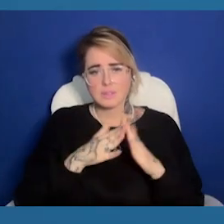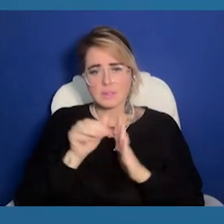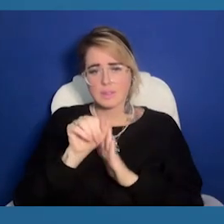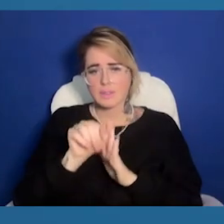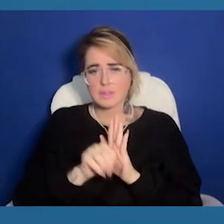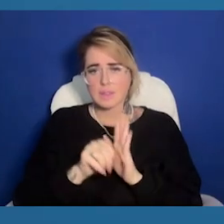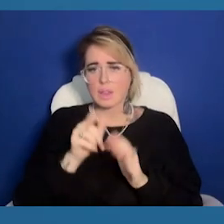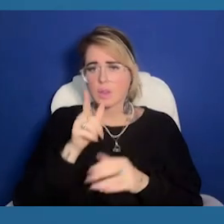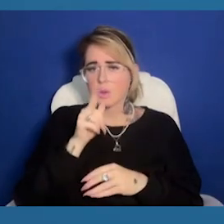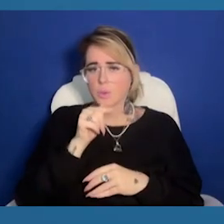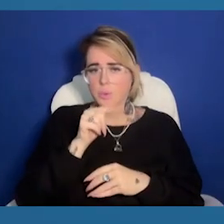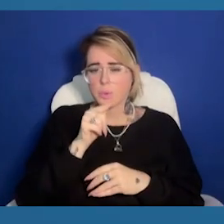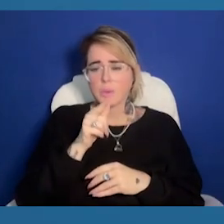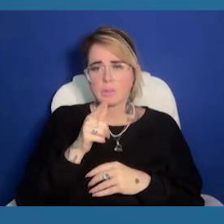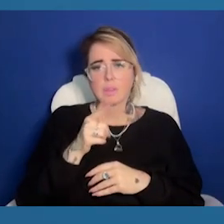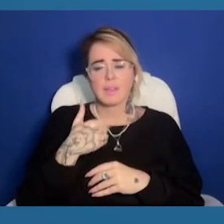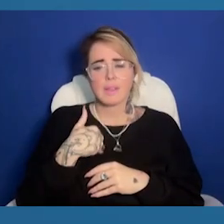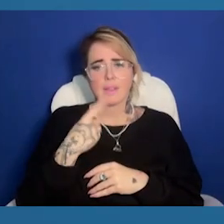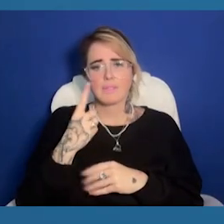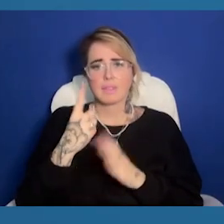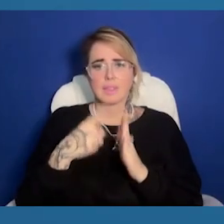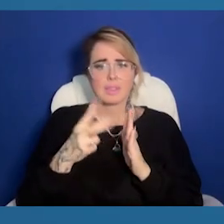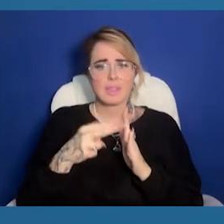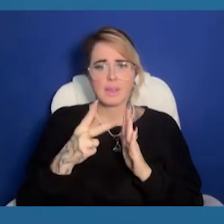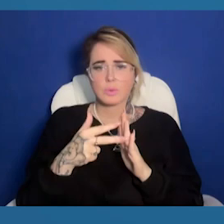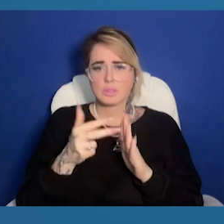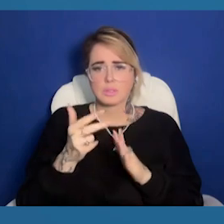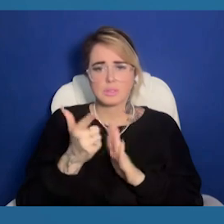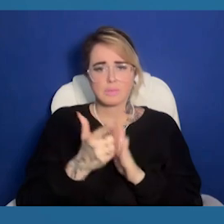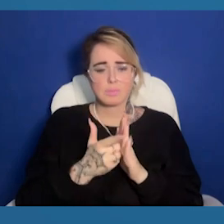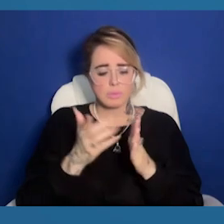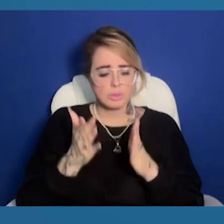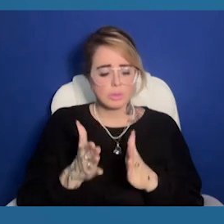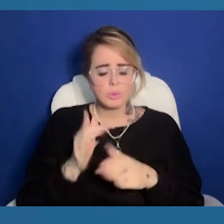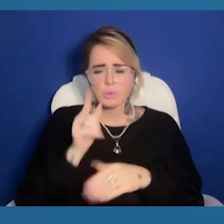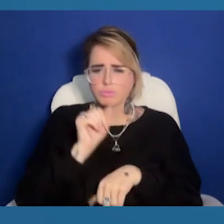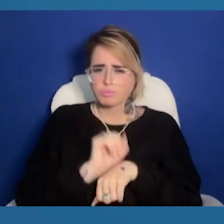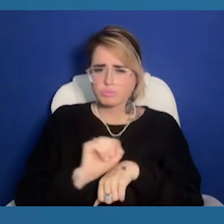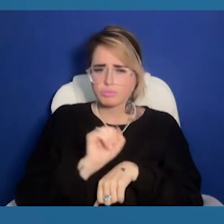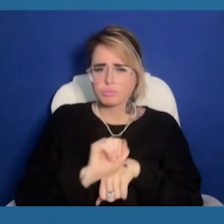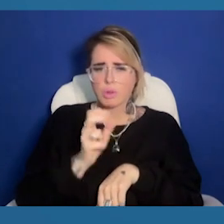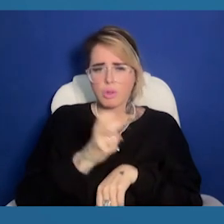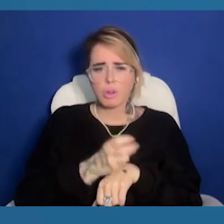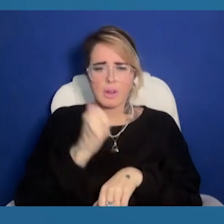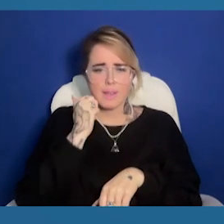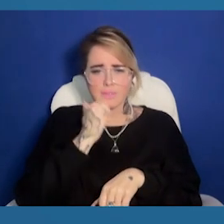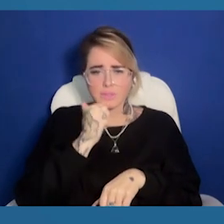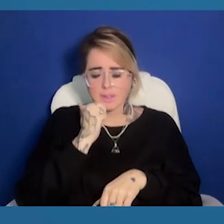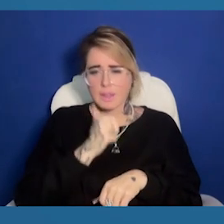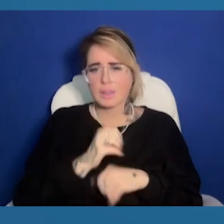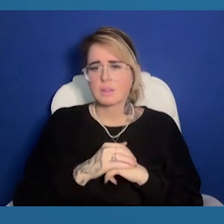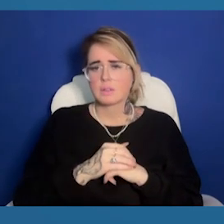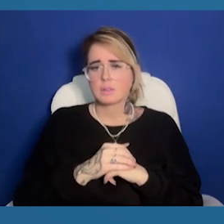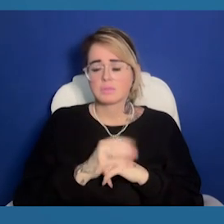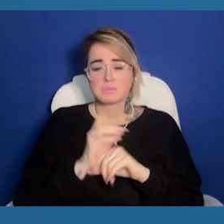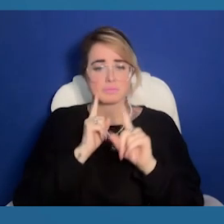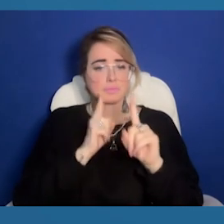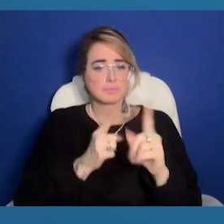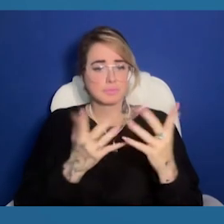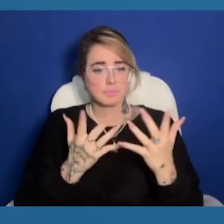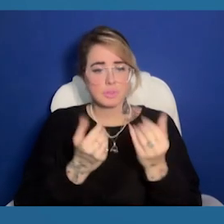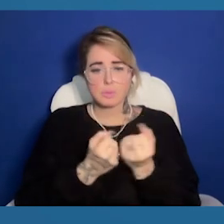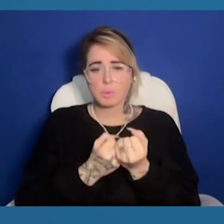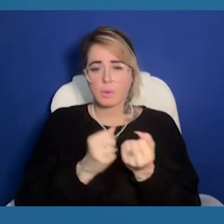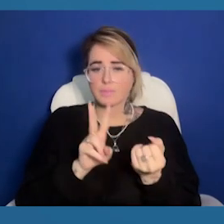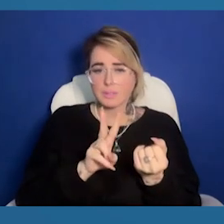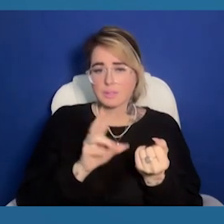who have thousands of prosecutors who work tirelessly every day to support victims and survivors and